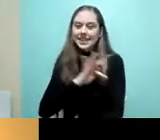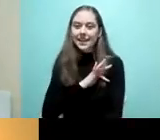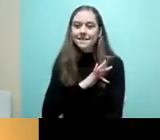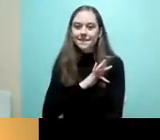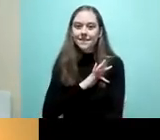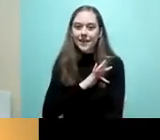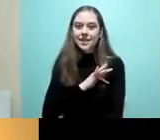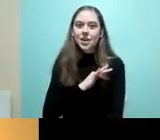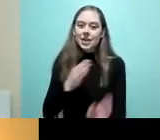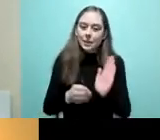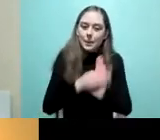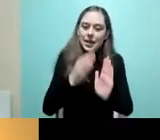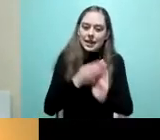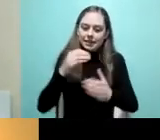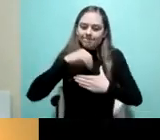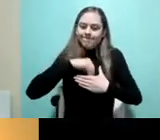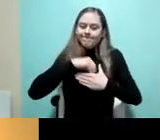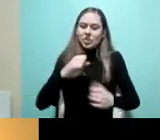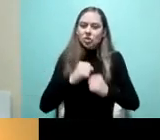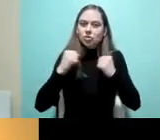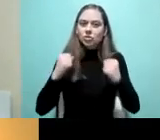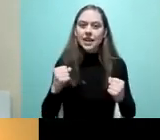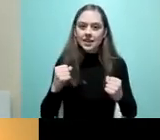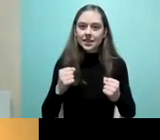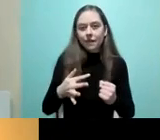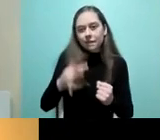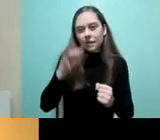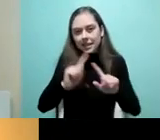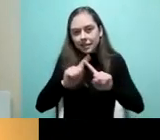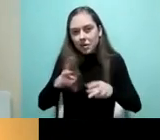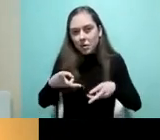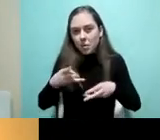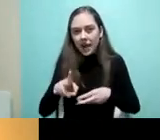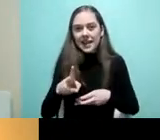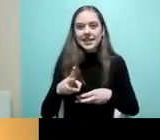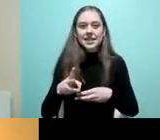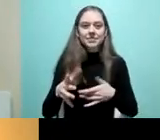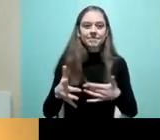inner resilience, so you can find ways. And like,